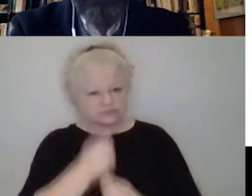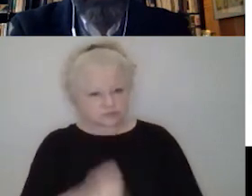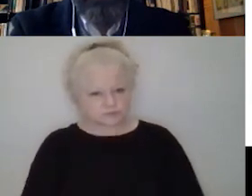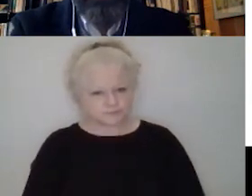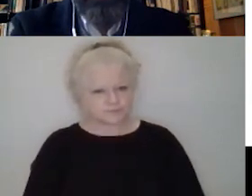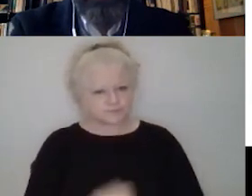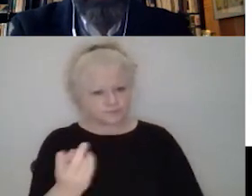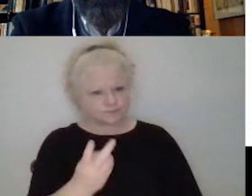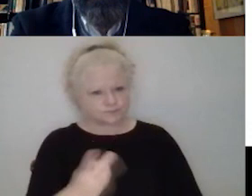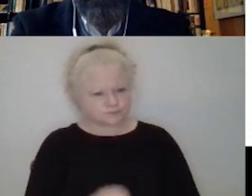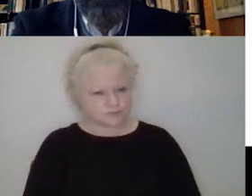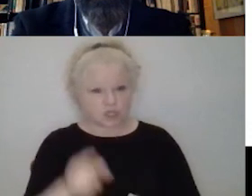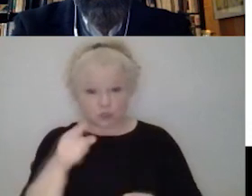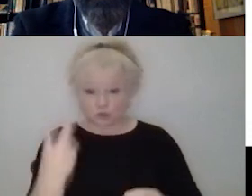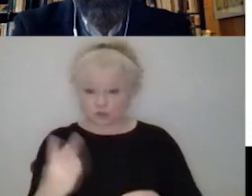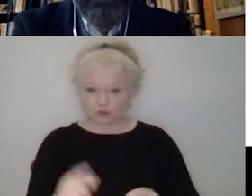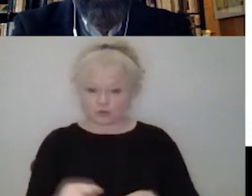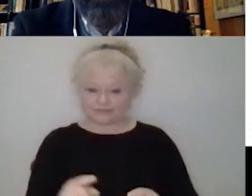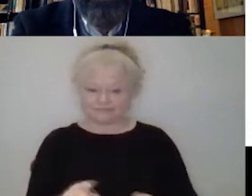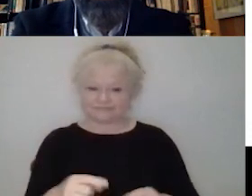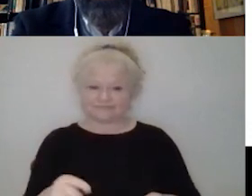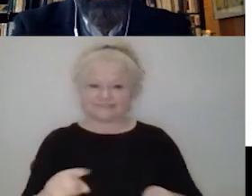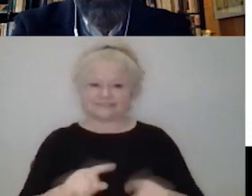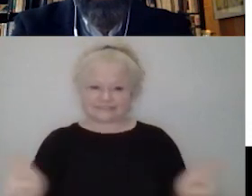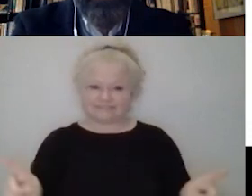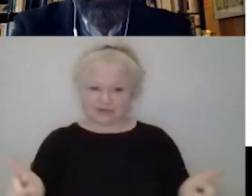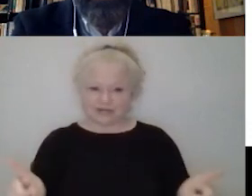of you, polar opposites, not in terms of high